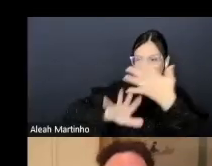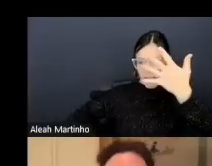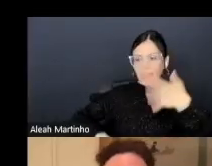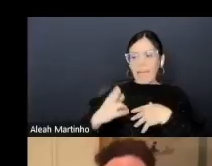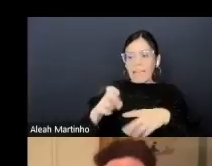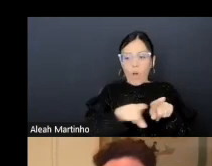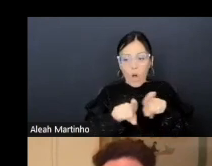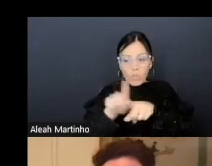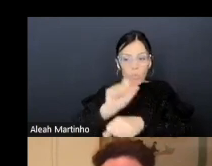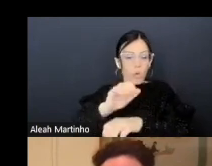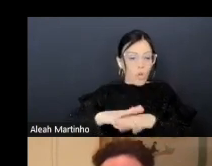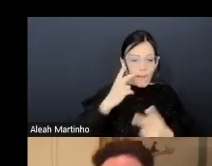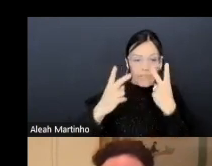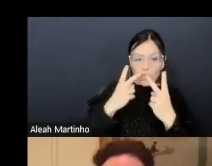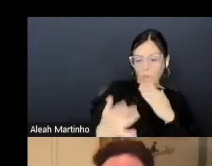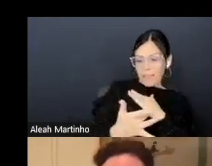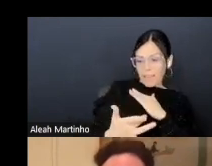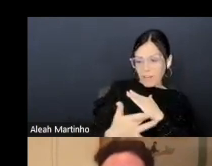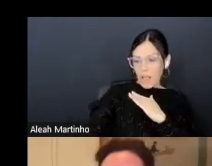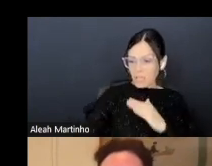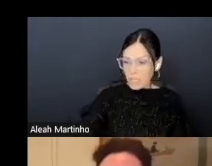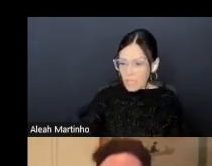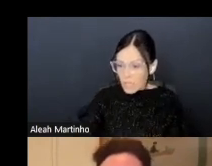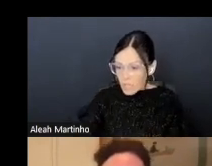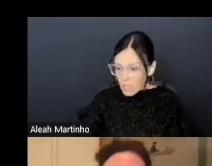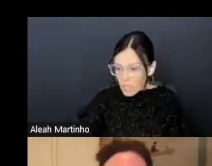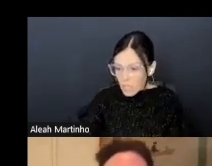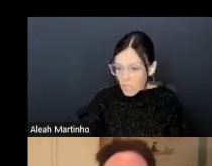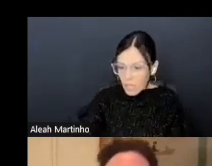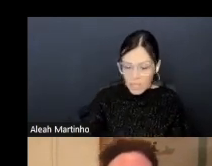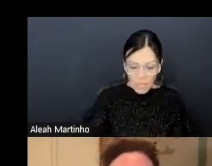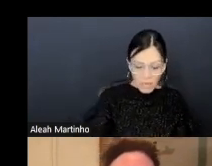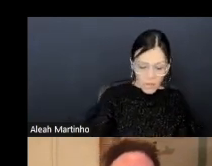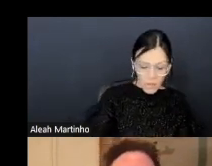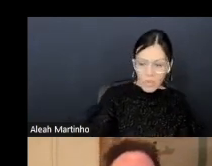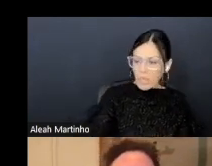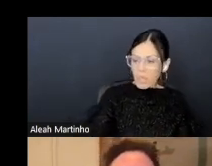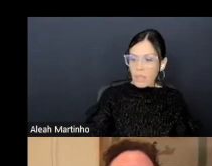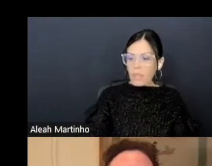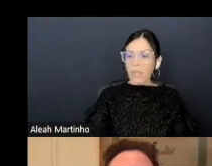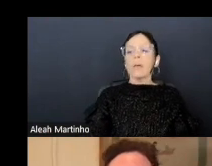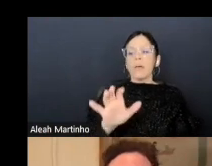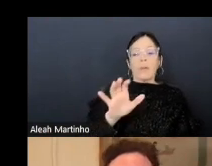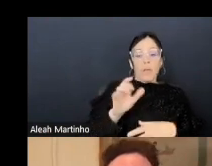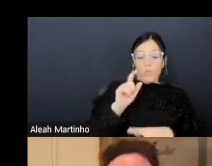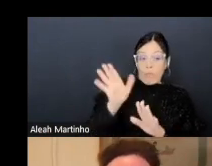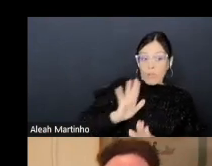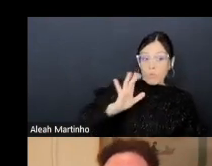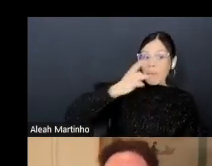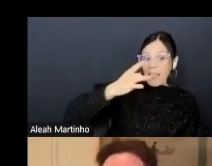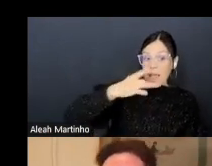worked on visual technology famously light bulbs and silent film but the press